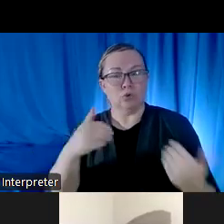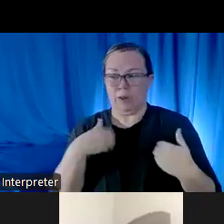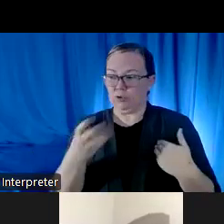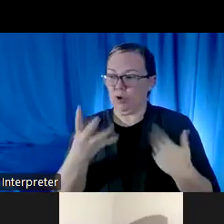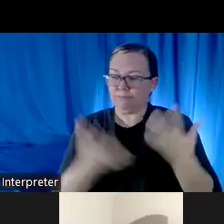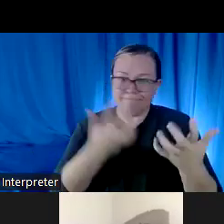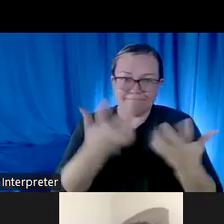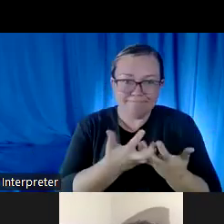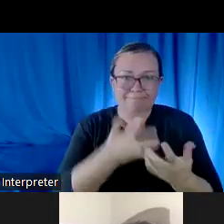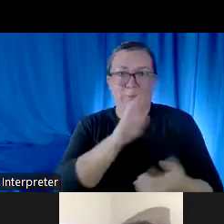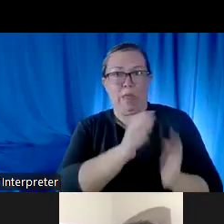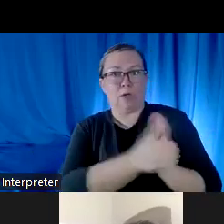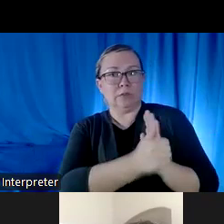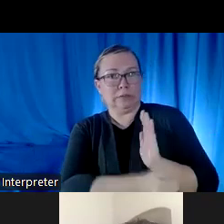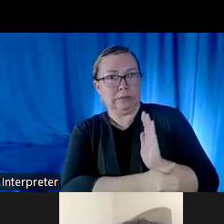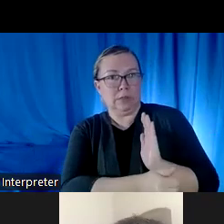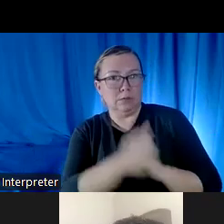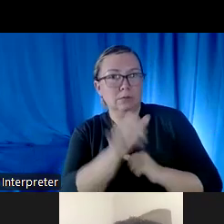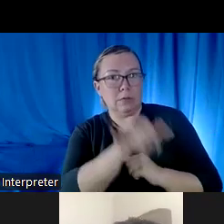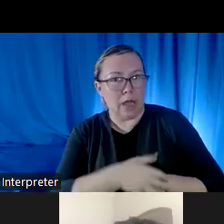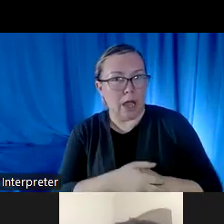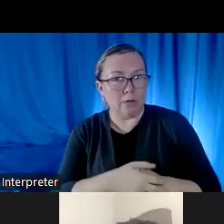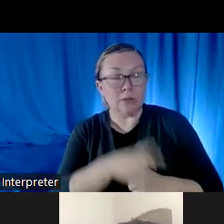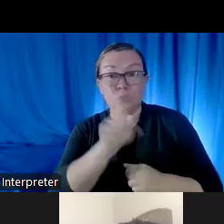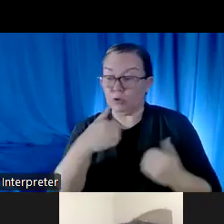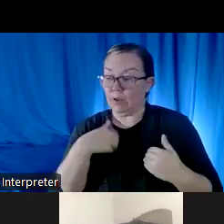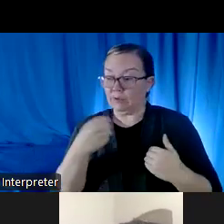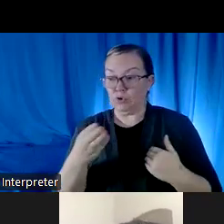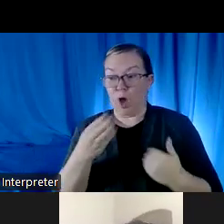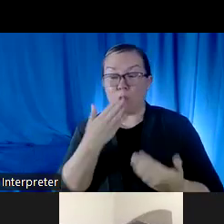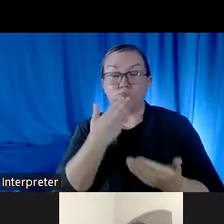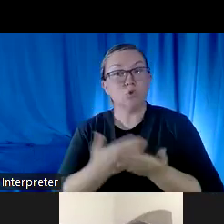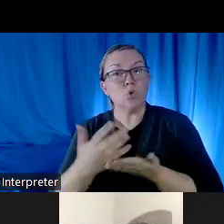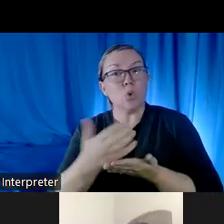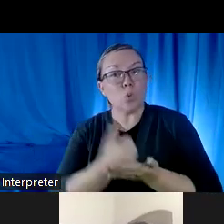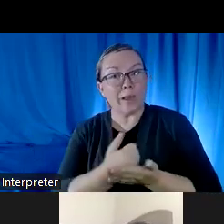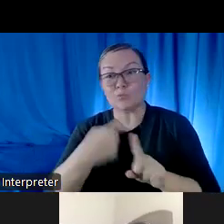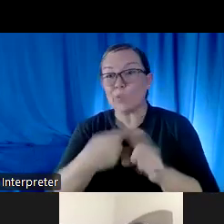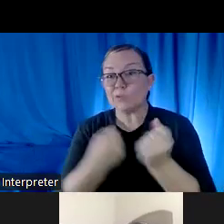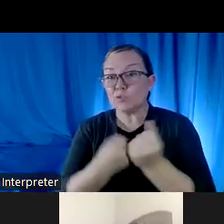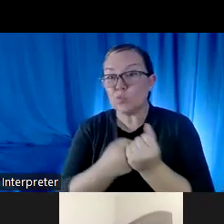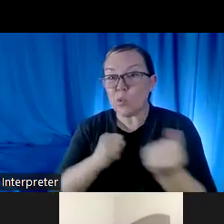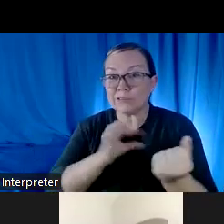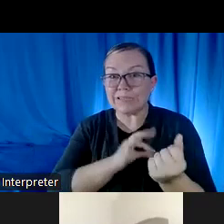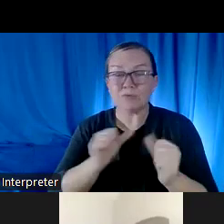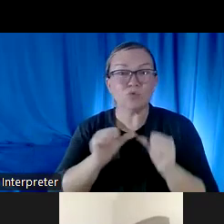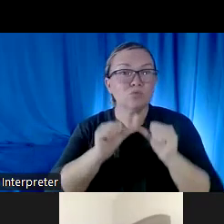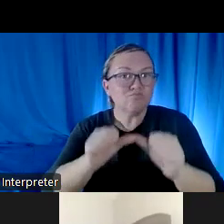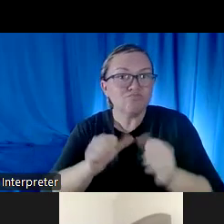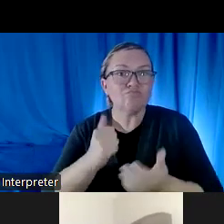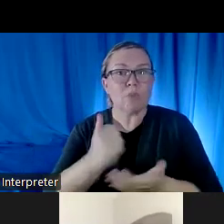their skills. They deserve to have a fair wage as well as support staff to help them live the life they